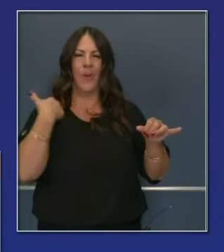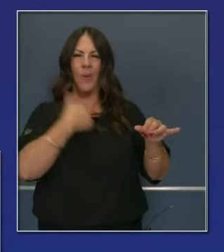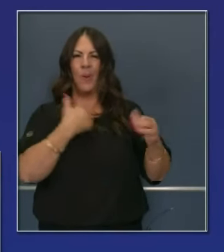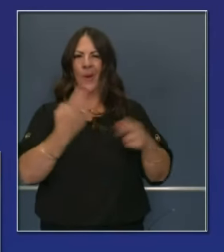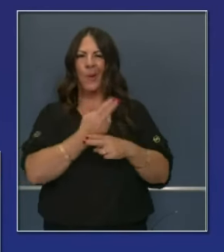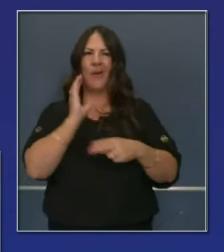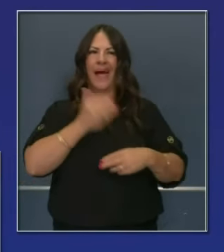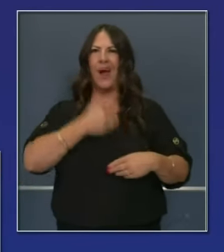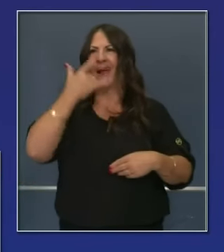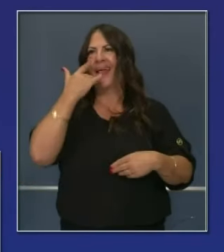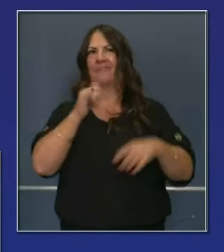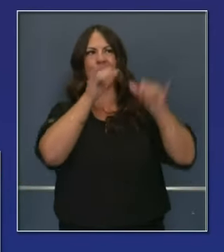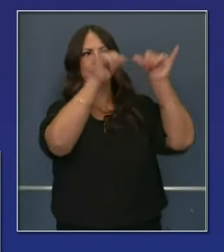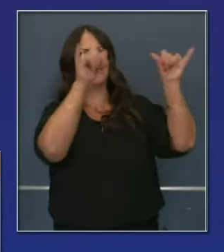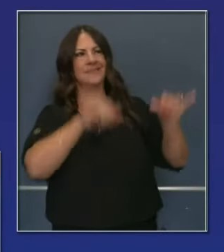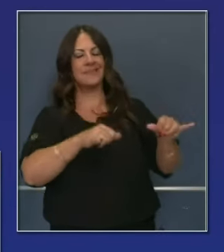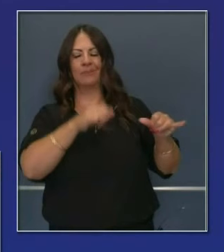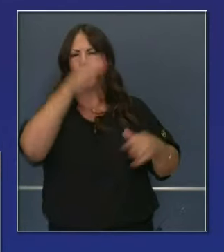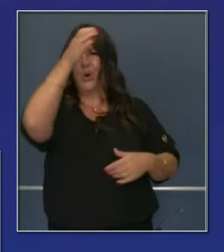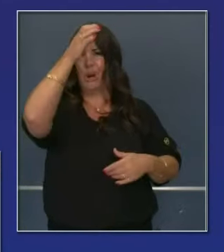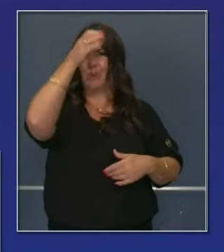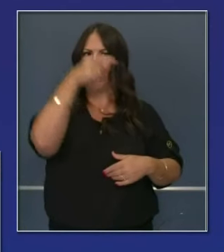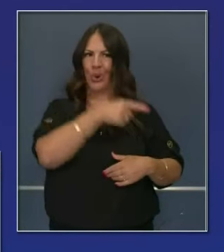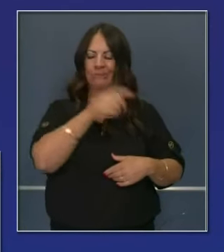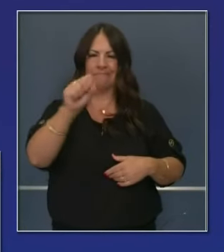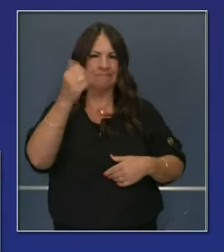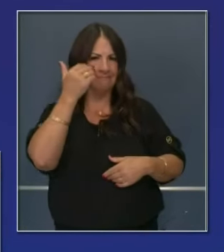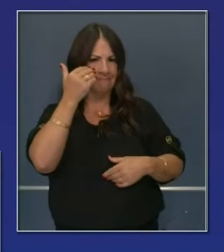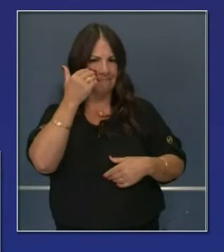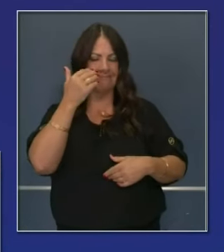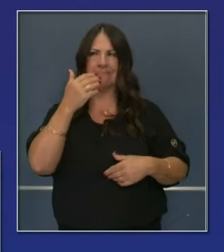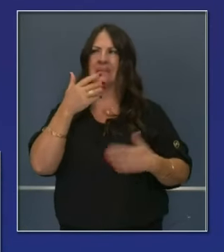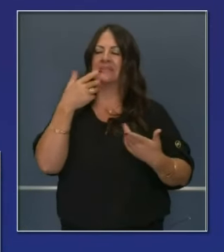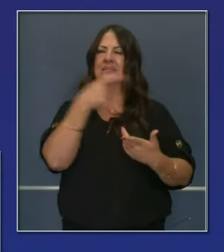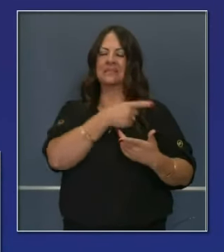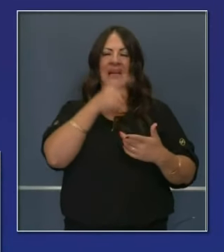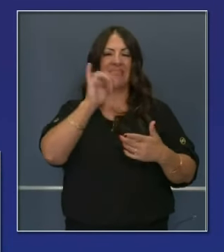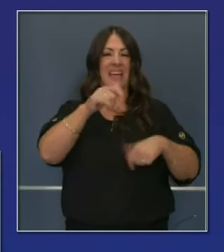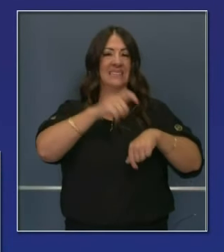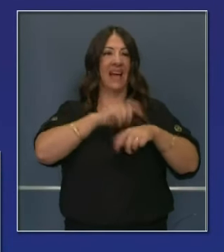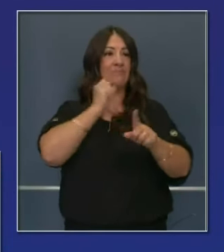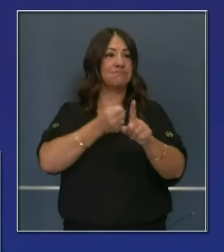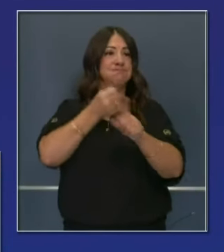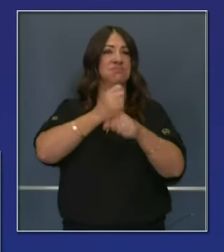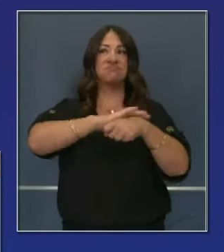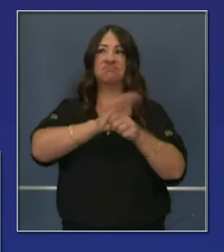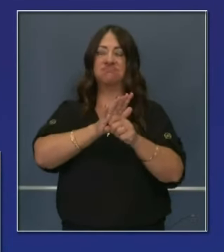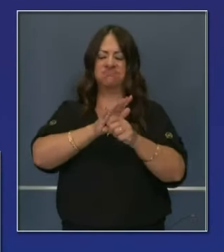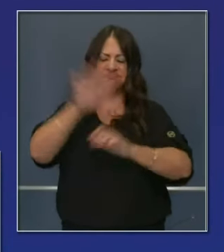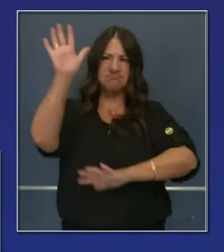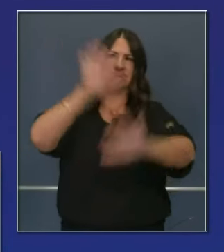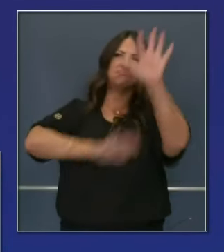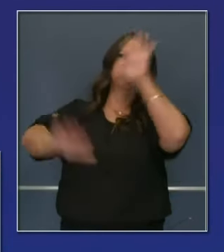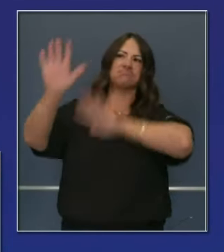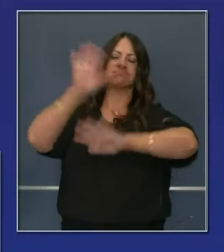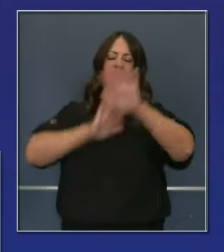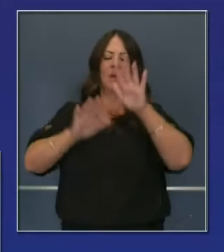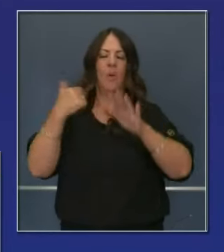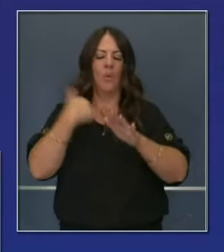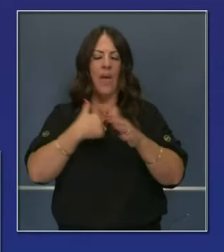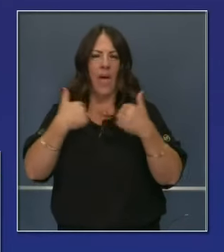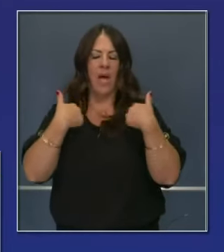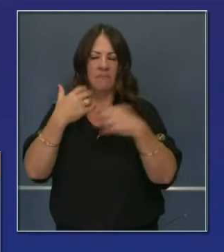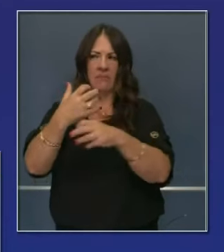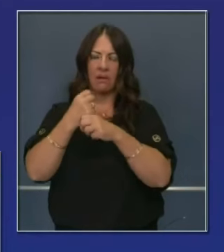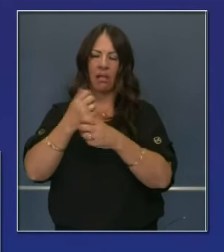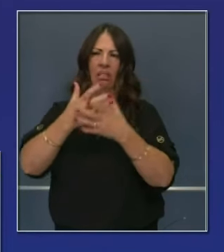in this state that cannot handle the kind of volumes that COVID-19 has highlighted, abundantly highlighted